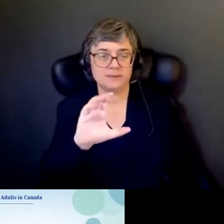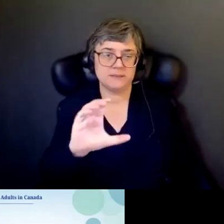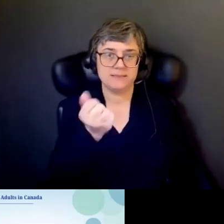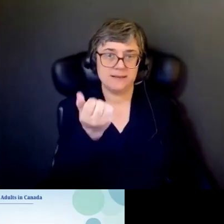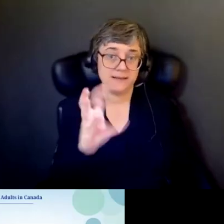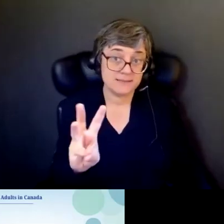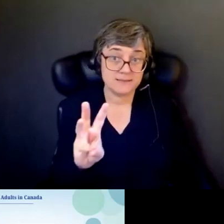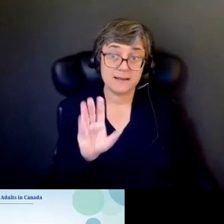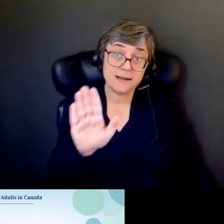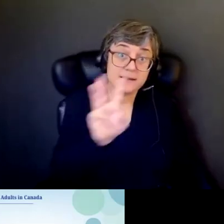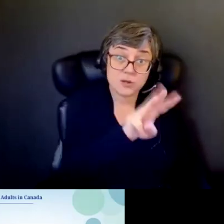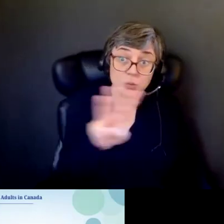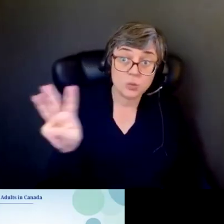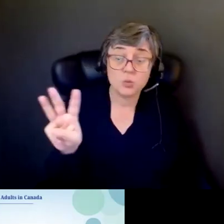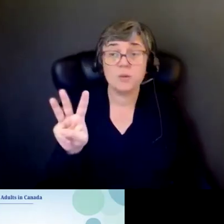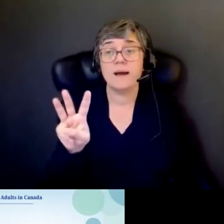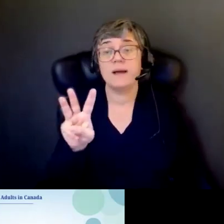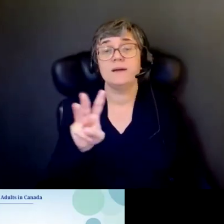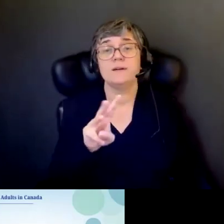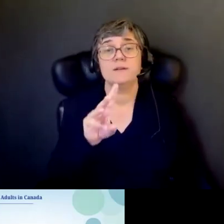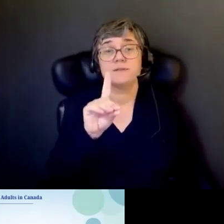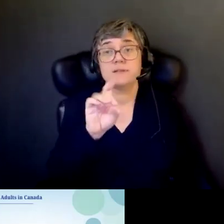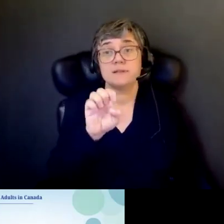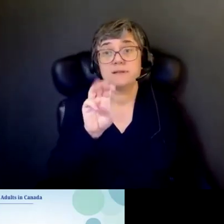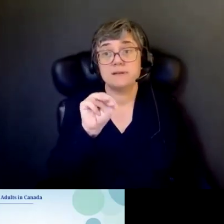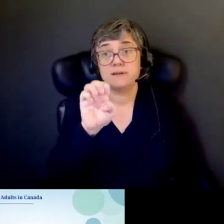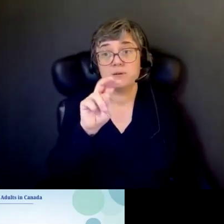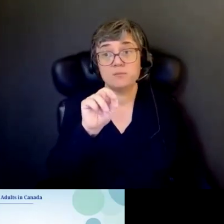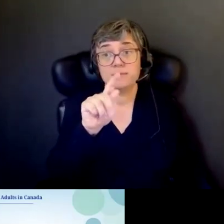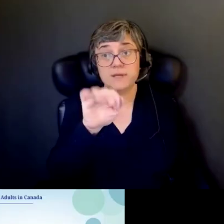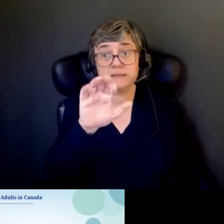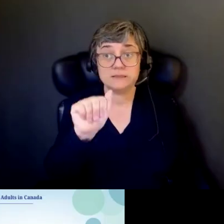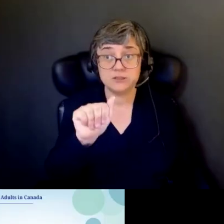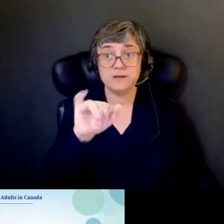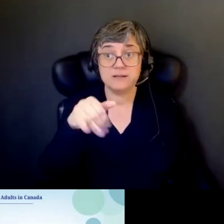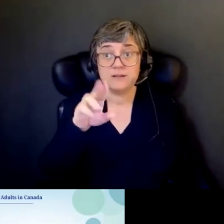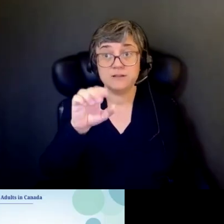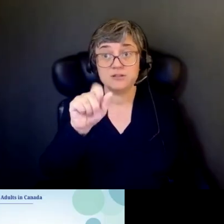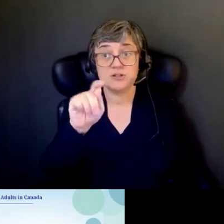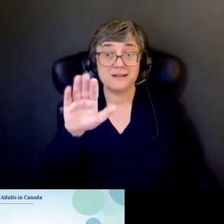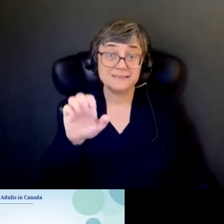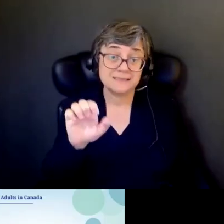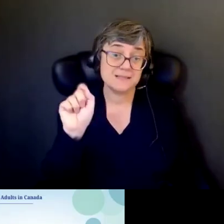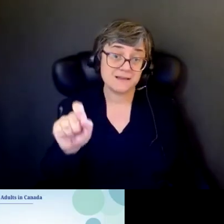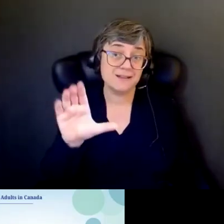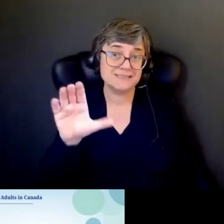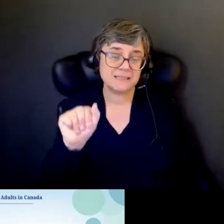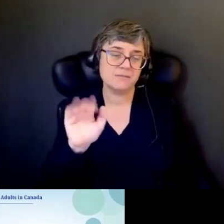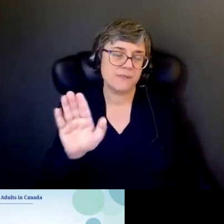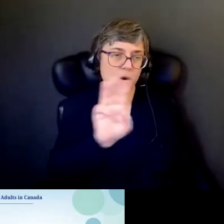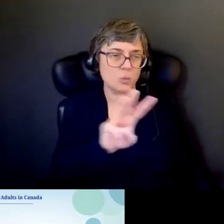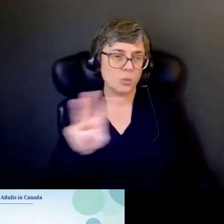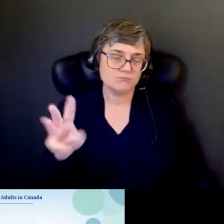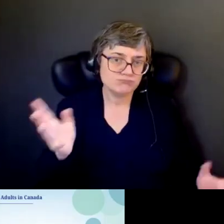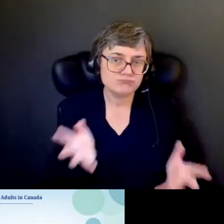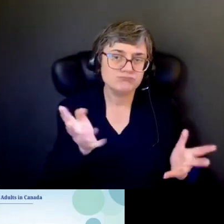to dementiajustice.ca. I've put the link into the chat box. I encourage you to check it out. There's some wonderful